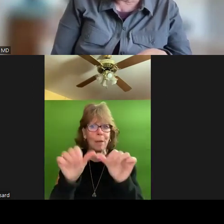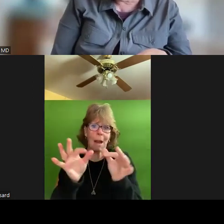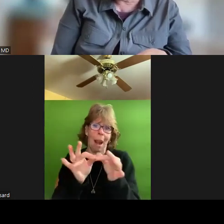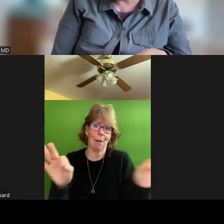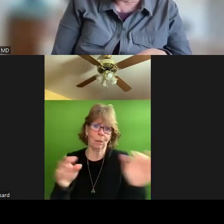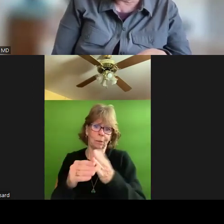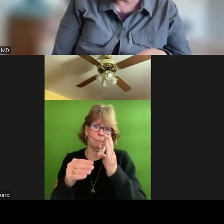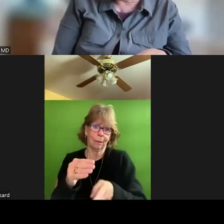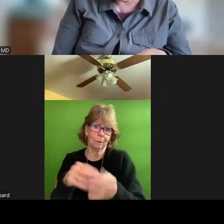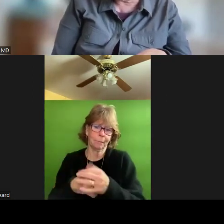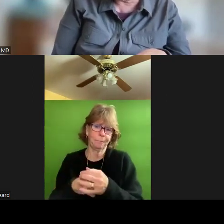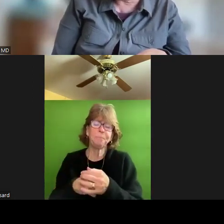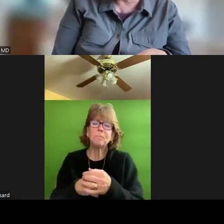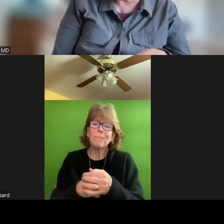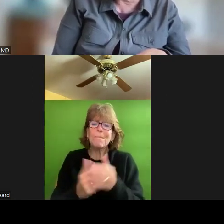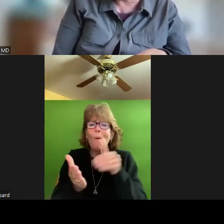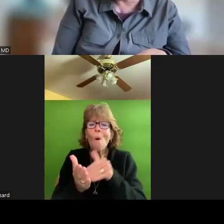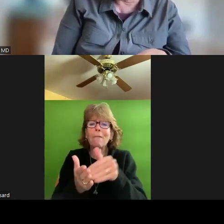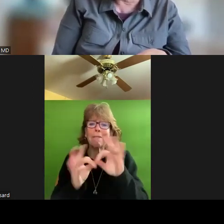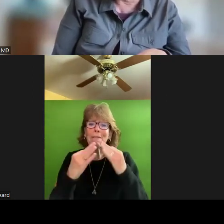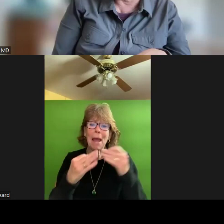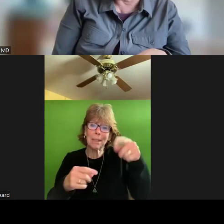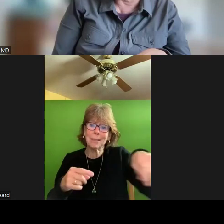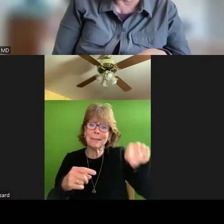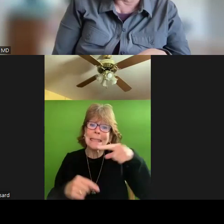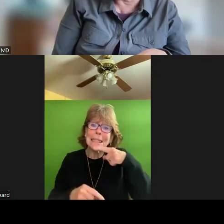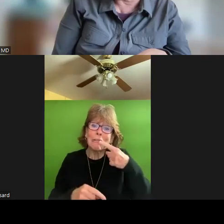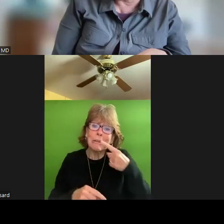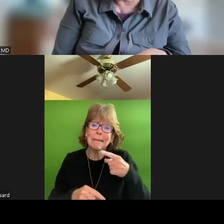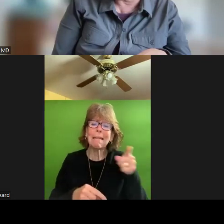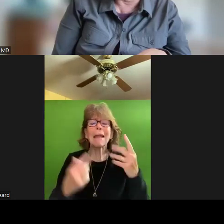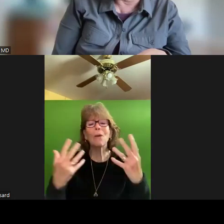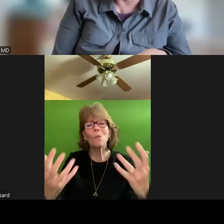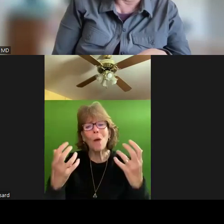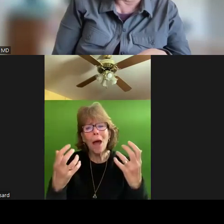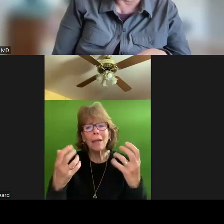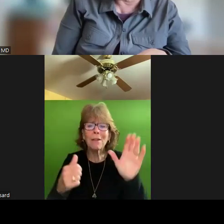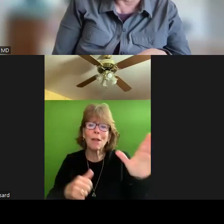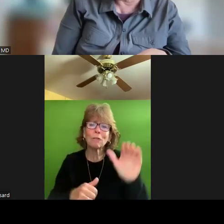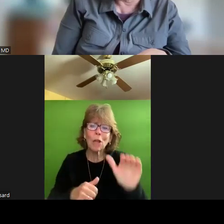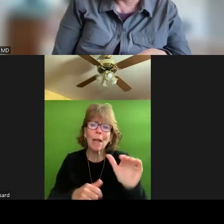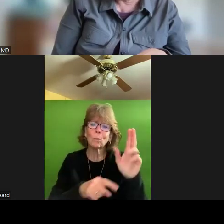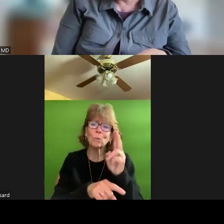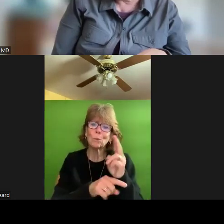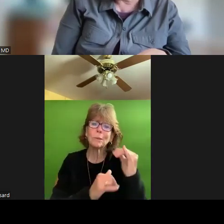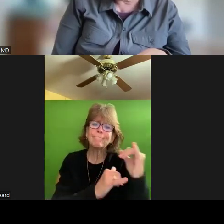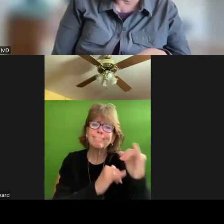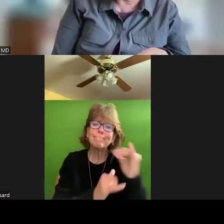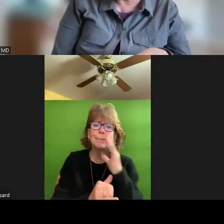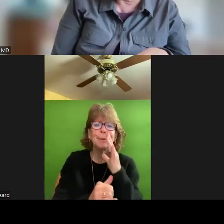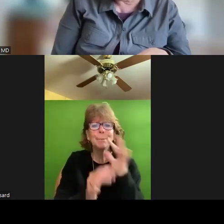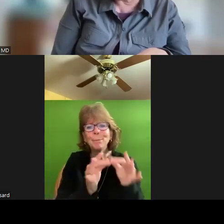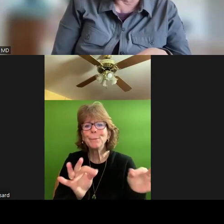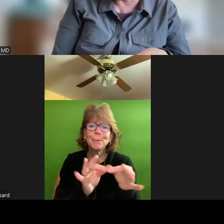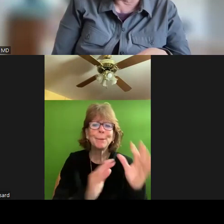It is common for hearing families to desire that their child learns to communicate in spoken language. And the